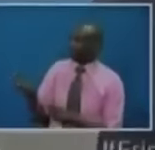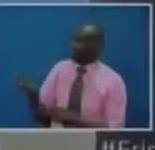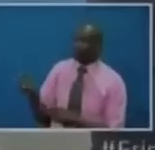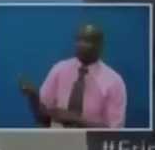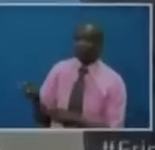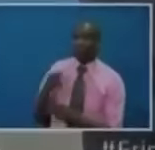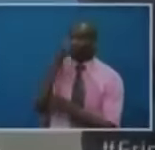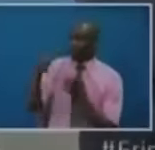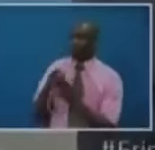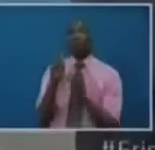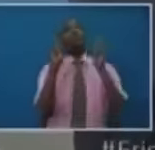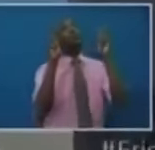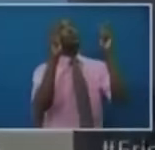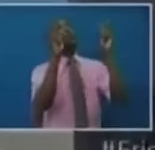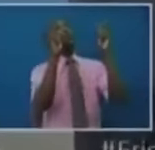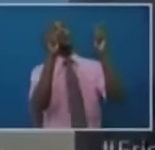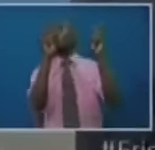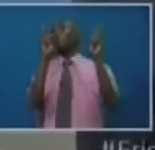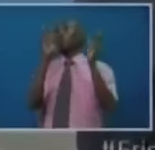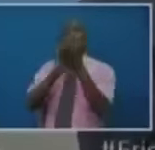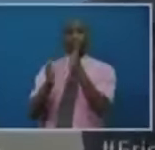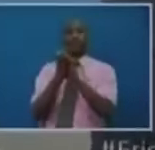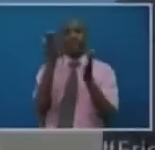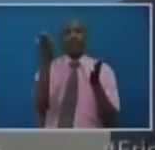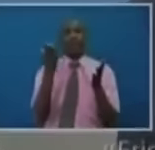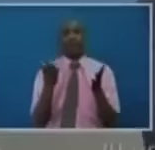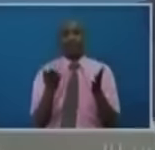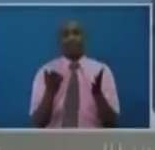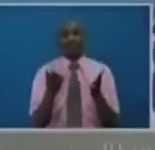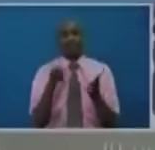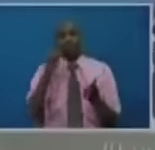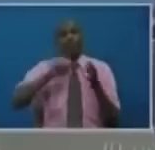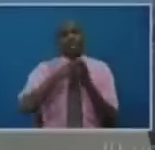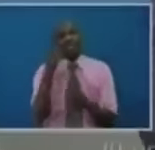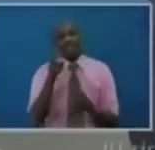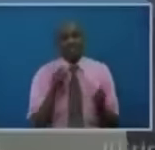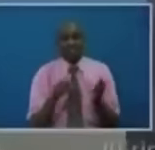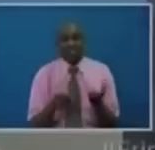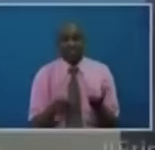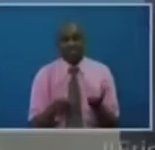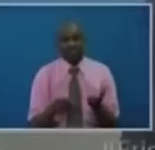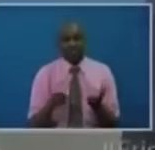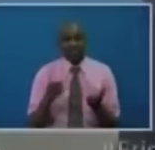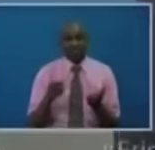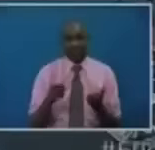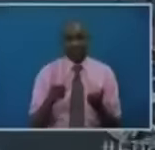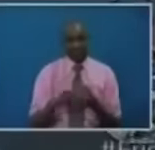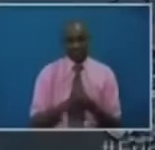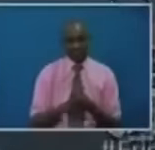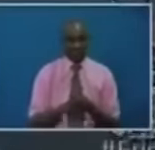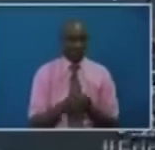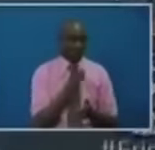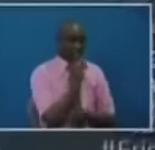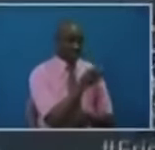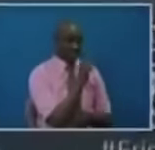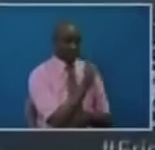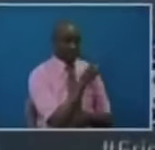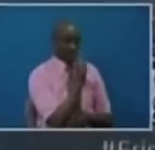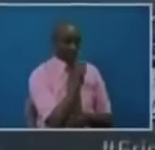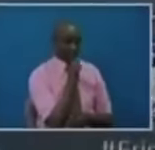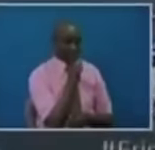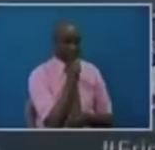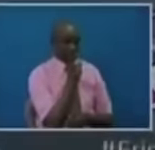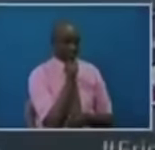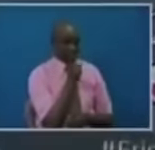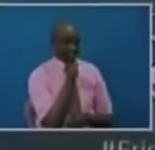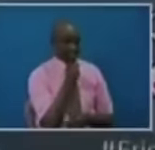there for 3 hours. Looking at the top of the building. Who was the visionary for this? Visionary. Kwa immaterial.